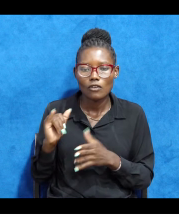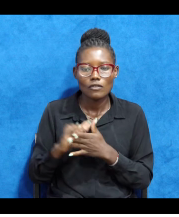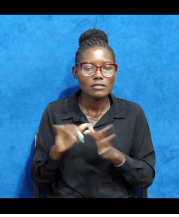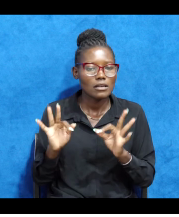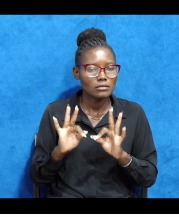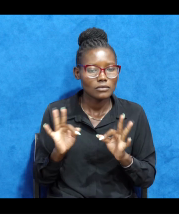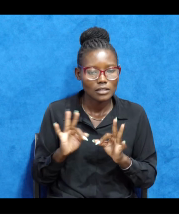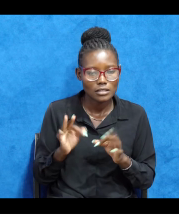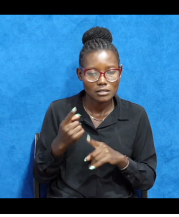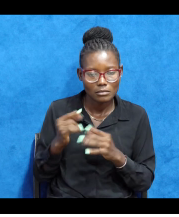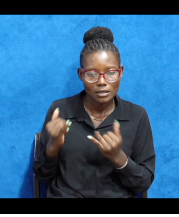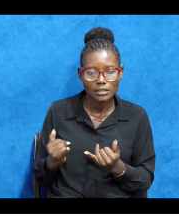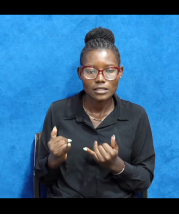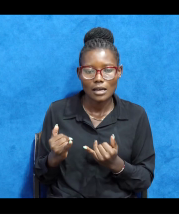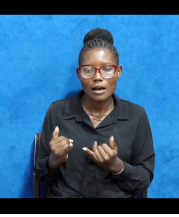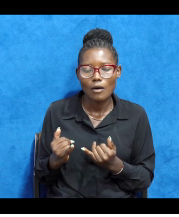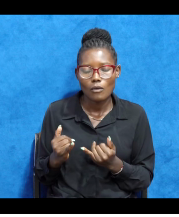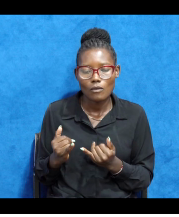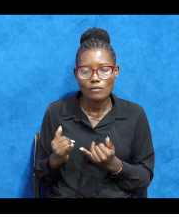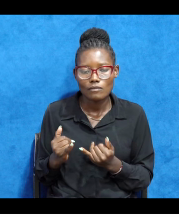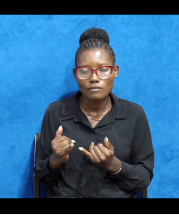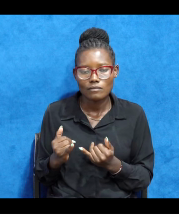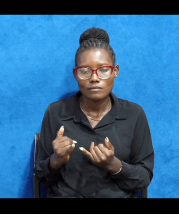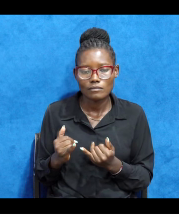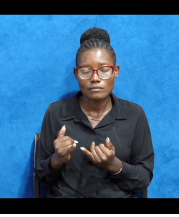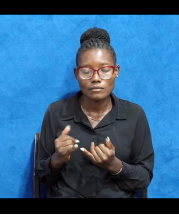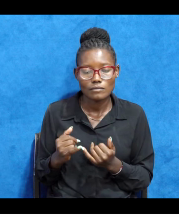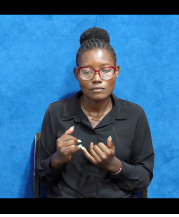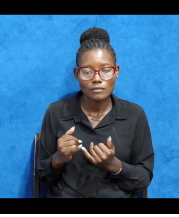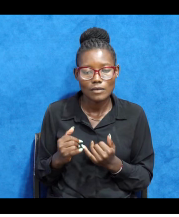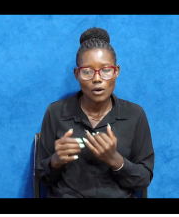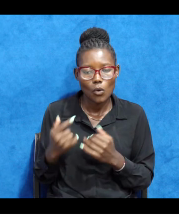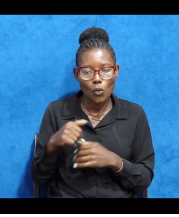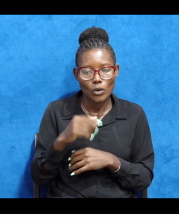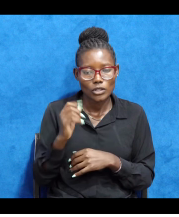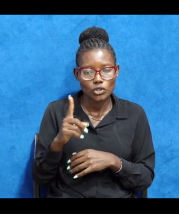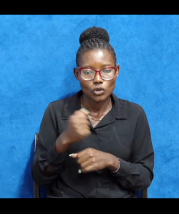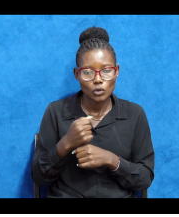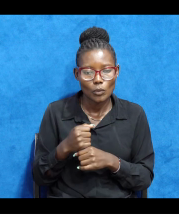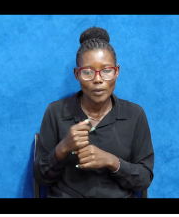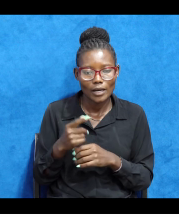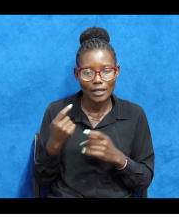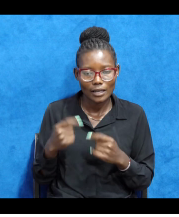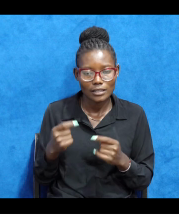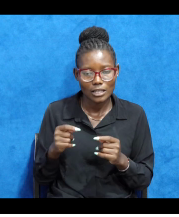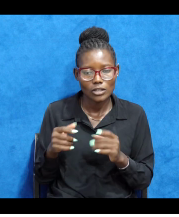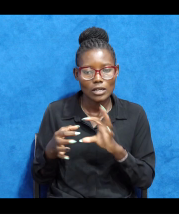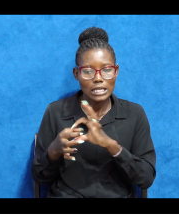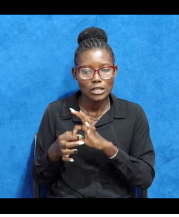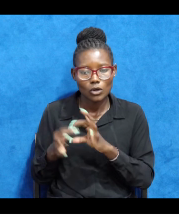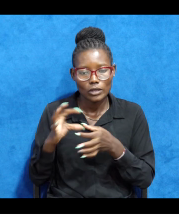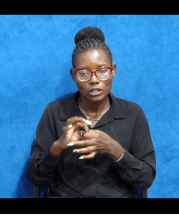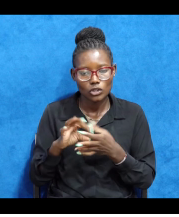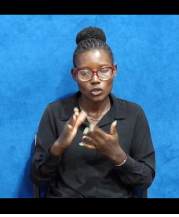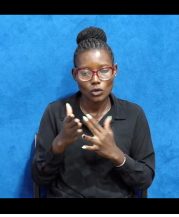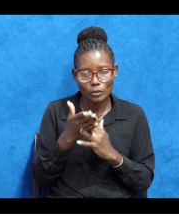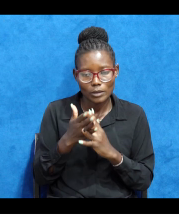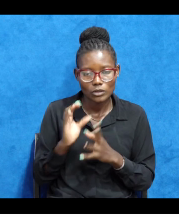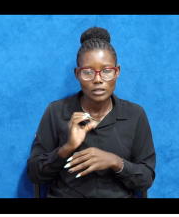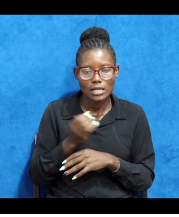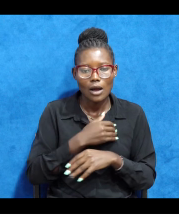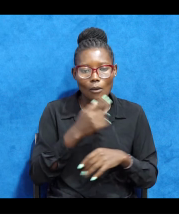Now, some drawbacks to the constraint-based approach. We obviously don't do this in competition, right? If you're great off the blocks,